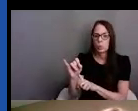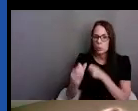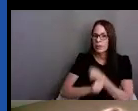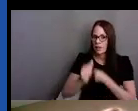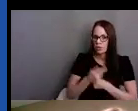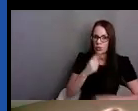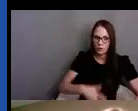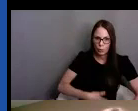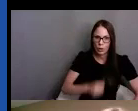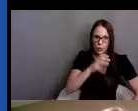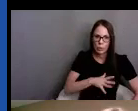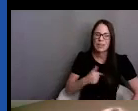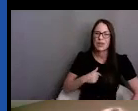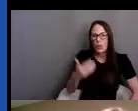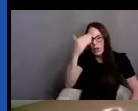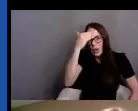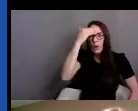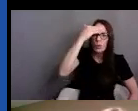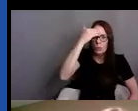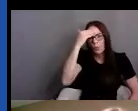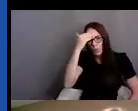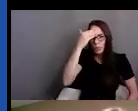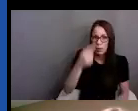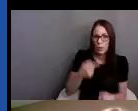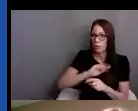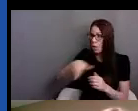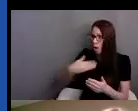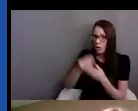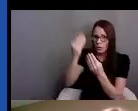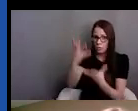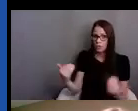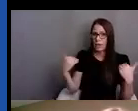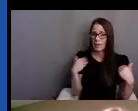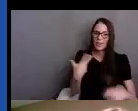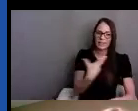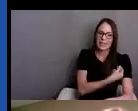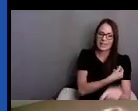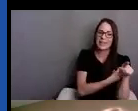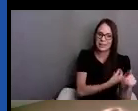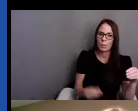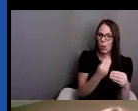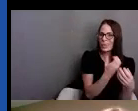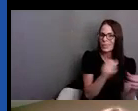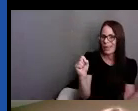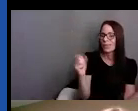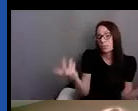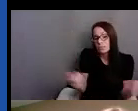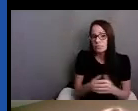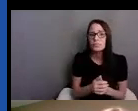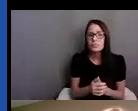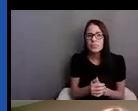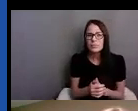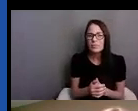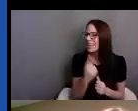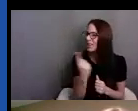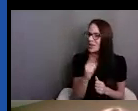that based on all the information we have, the vaccine is much safer. So yeah, I think there's always another layer of